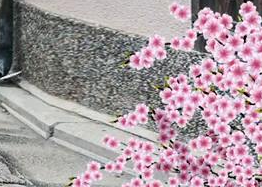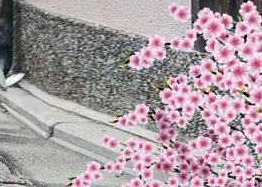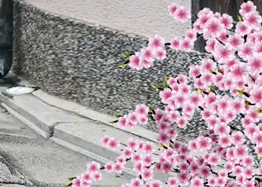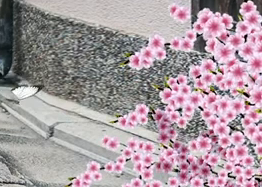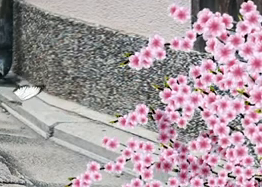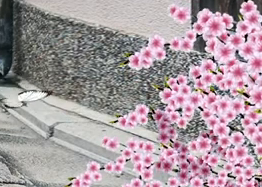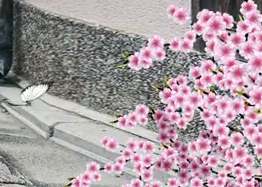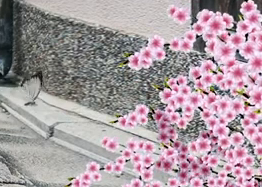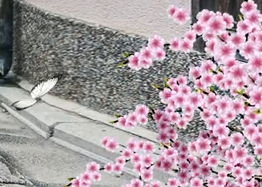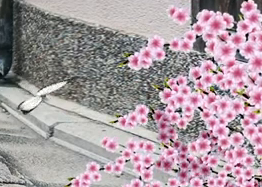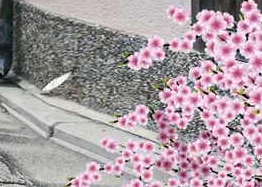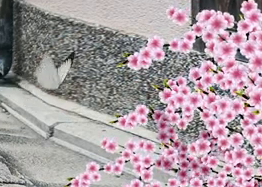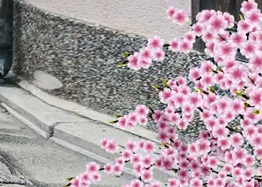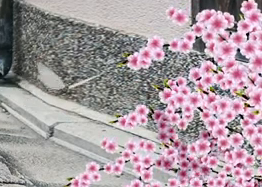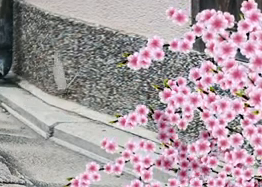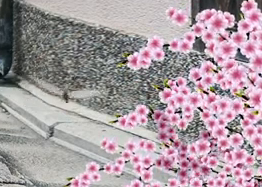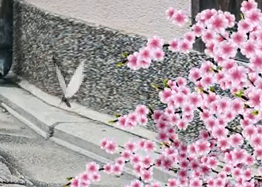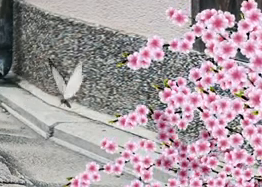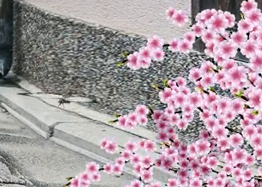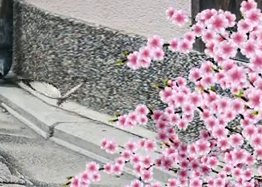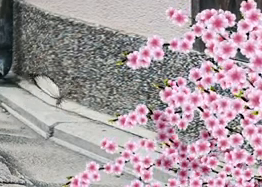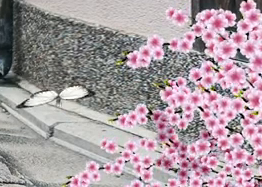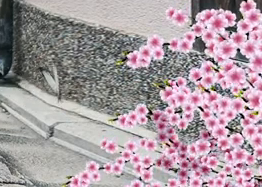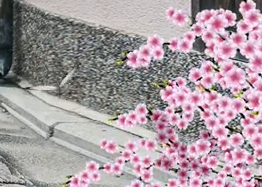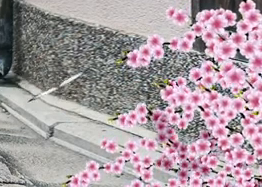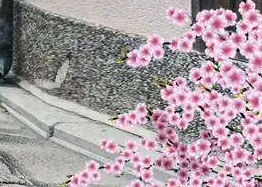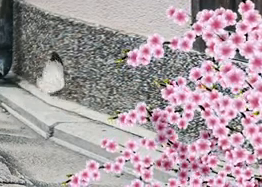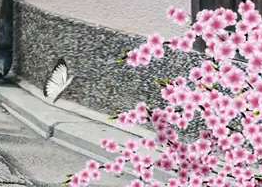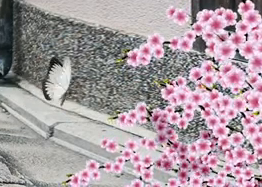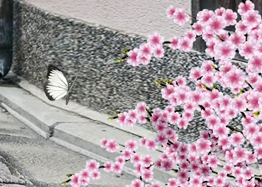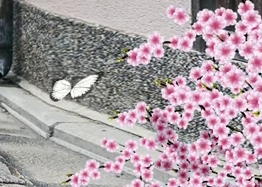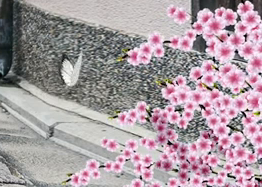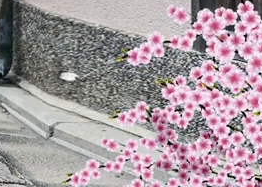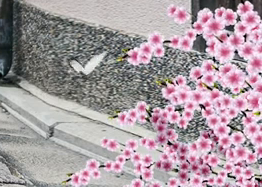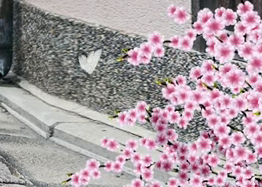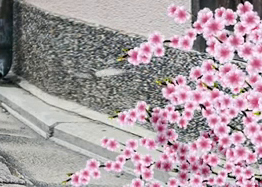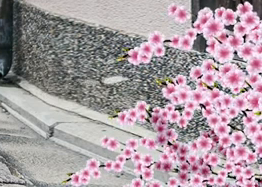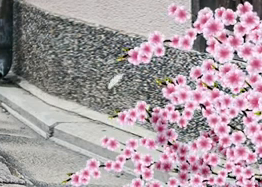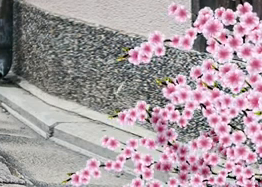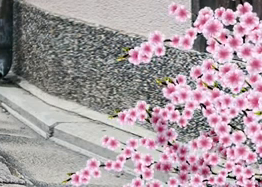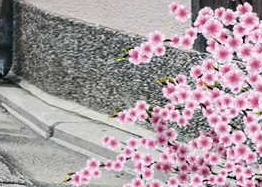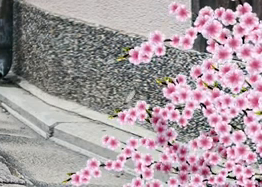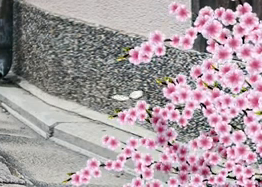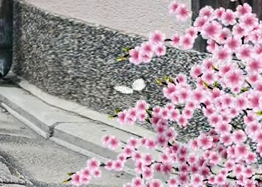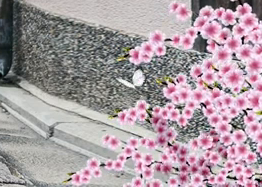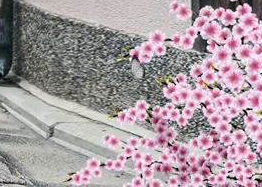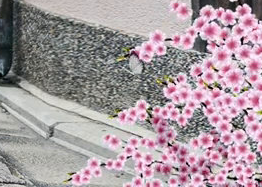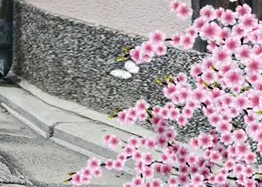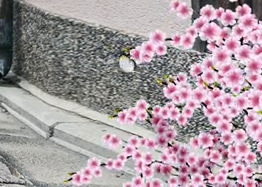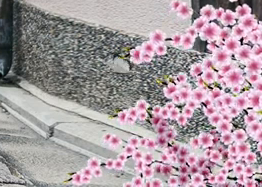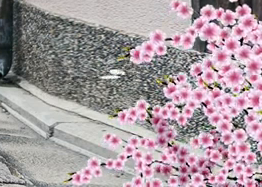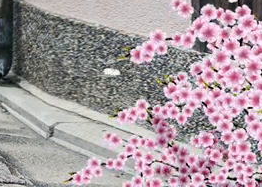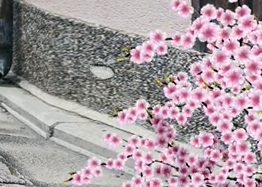So first of all, our butterfly movement could be a gesture. So it might be like this.